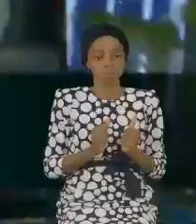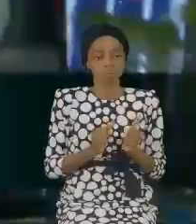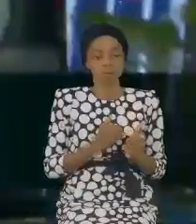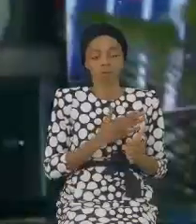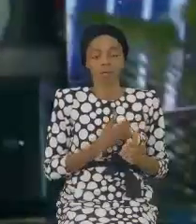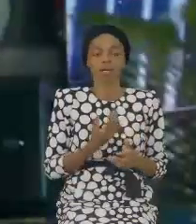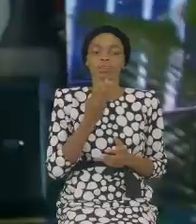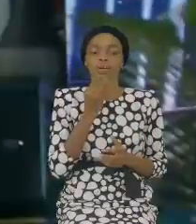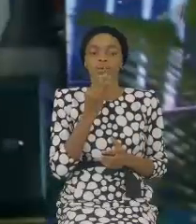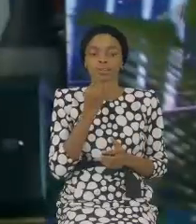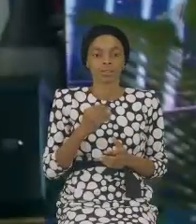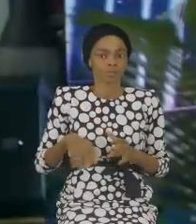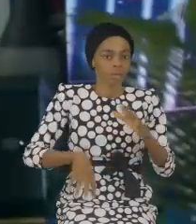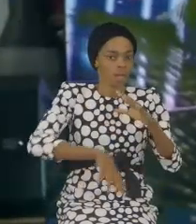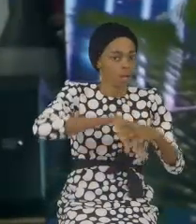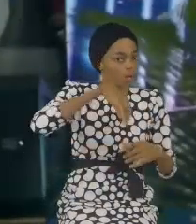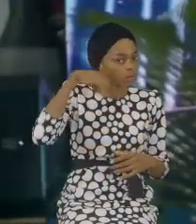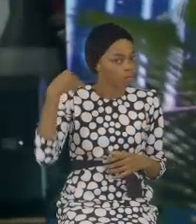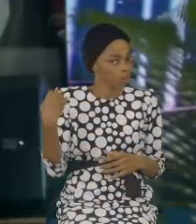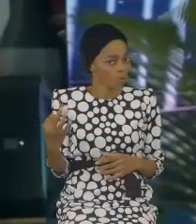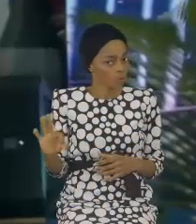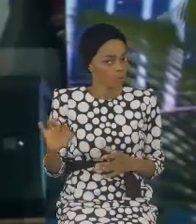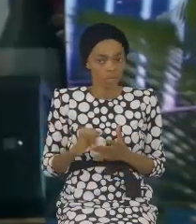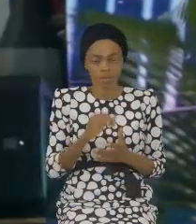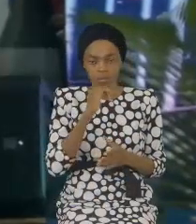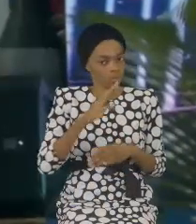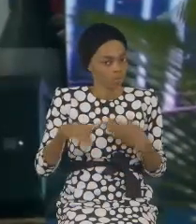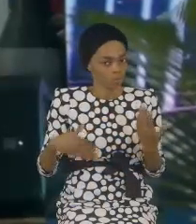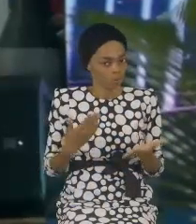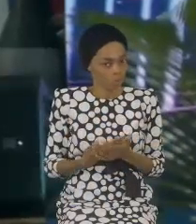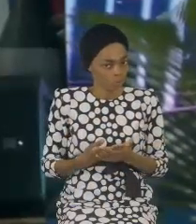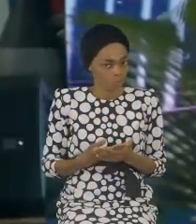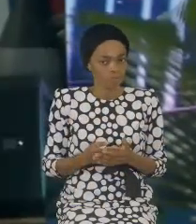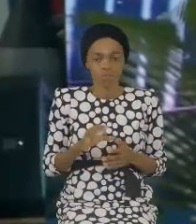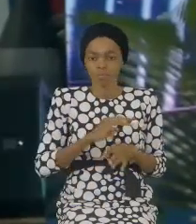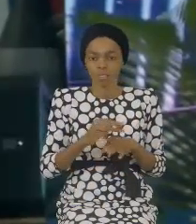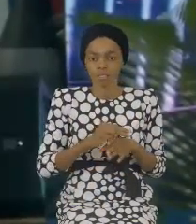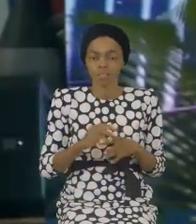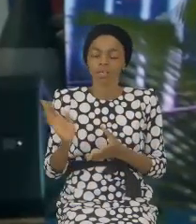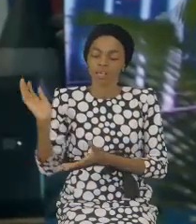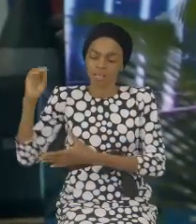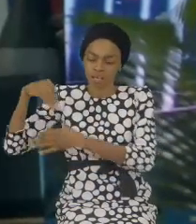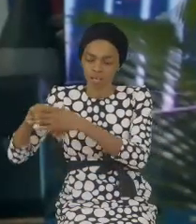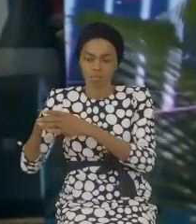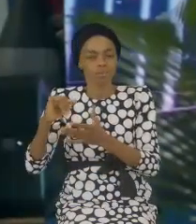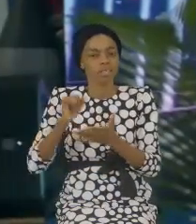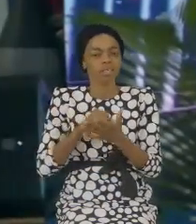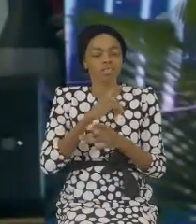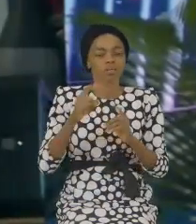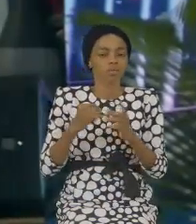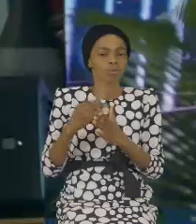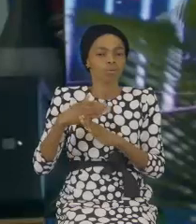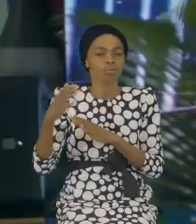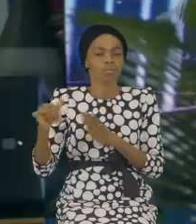Out of. That's not the whole ministry. Into, it is when we complete that, they are